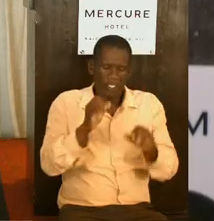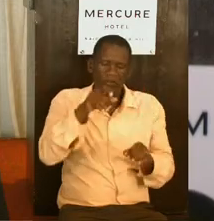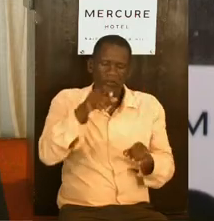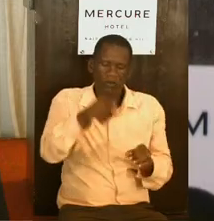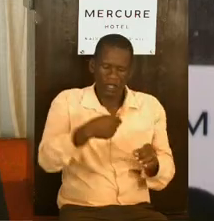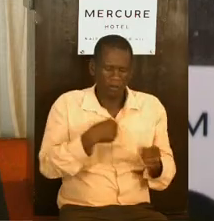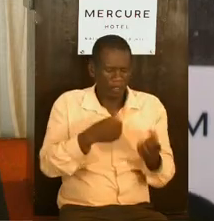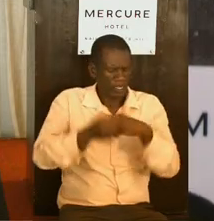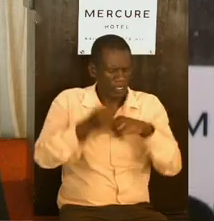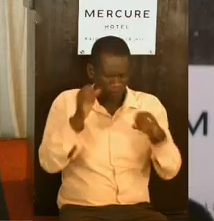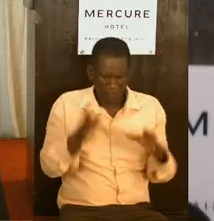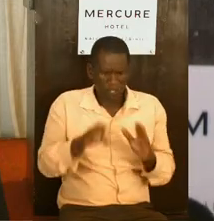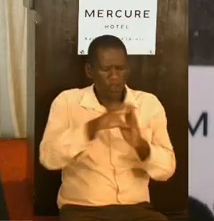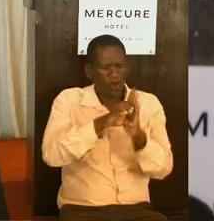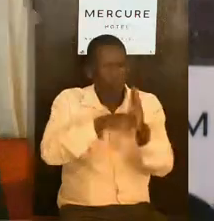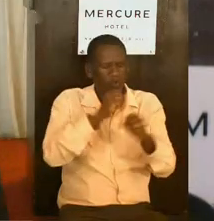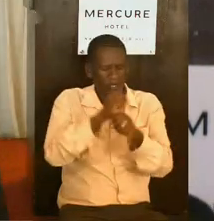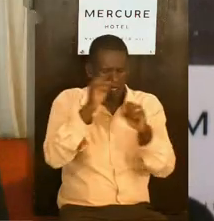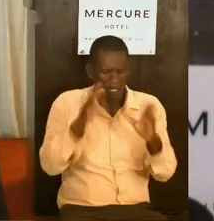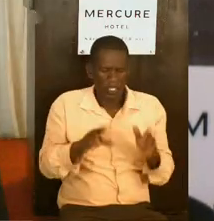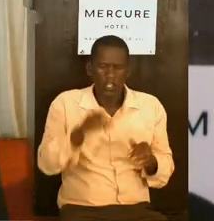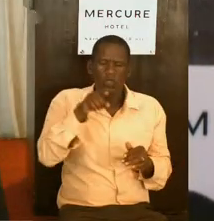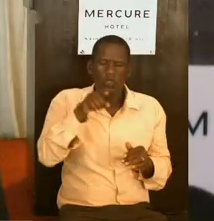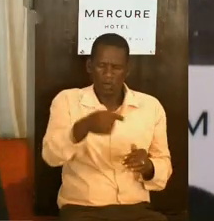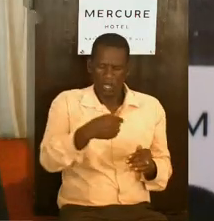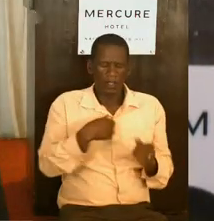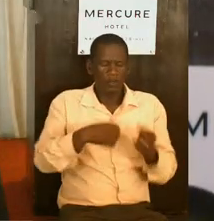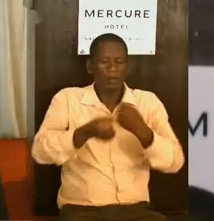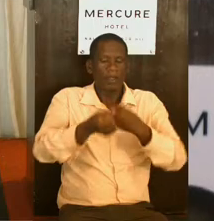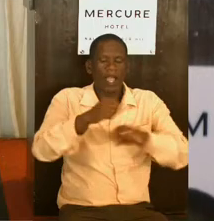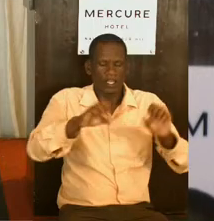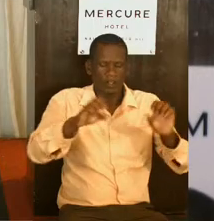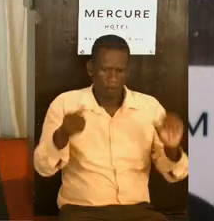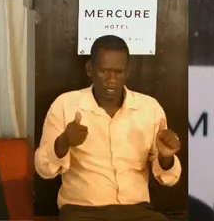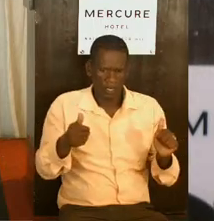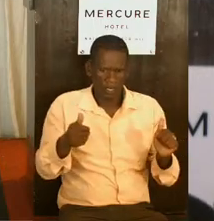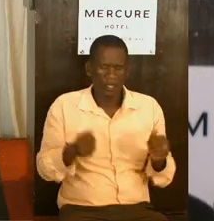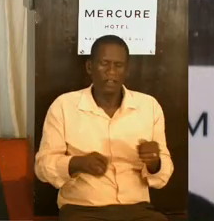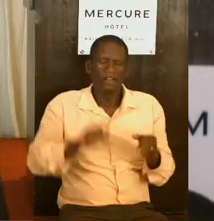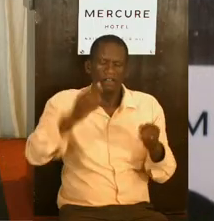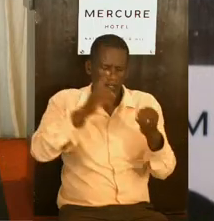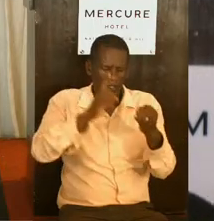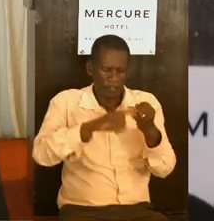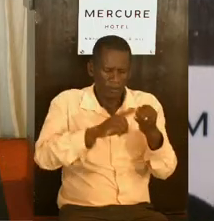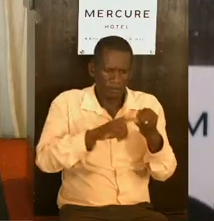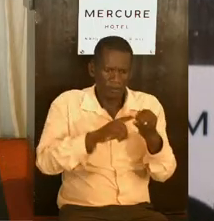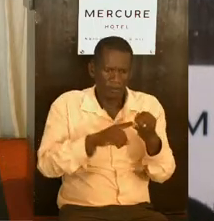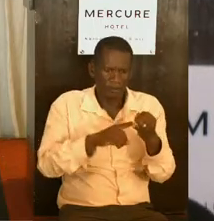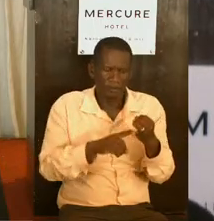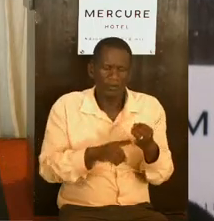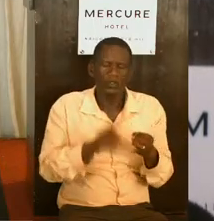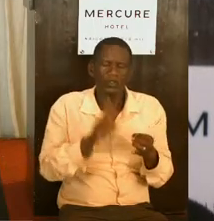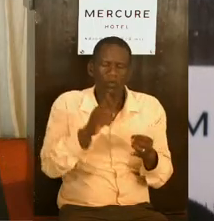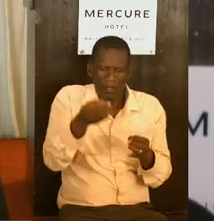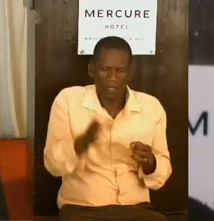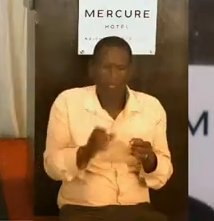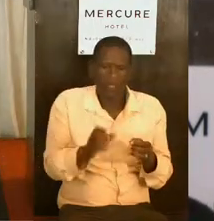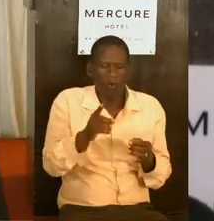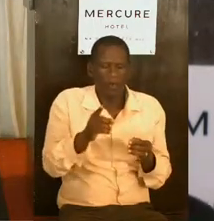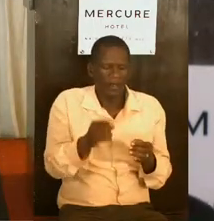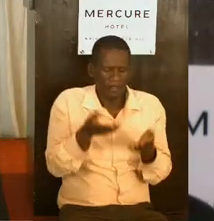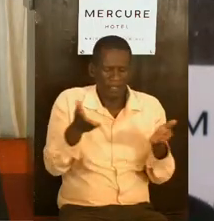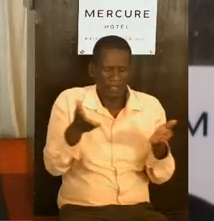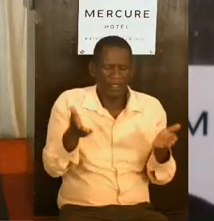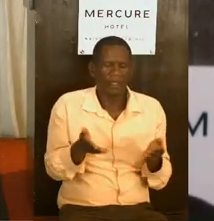in it for you and me to be active one aspect or one